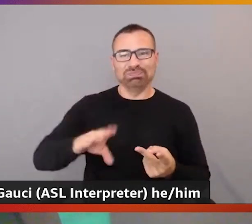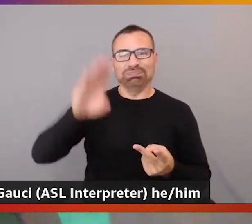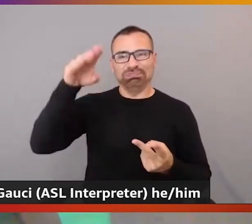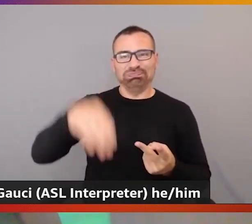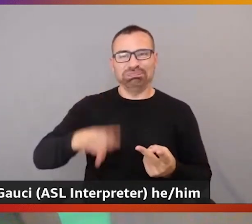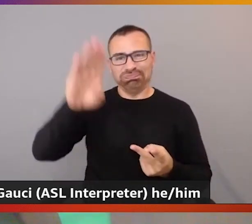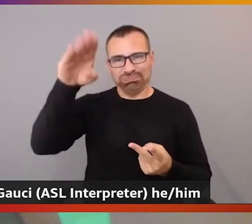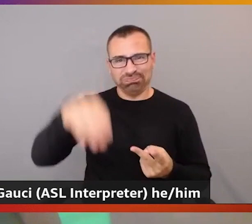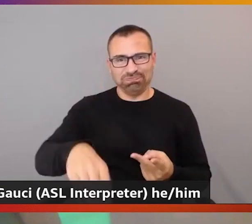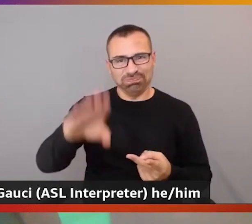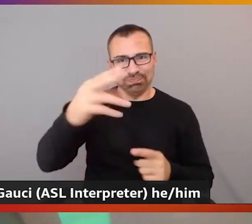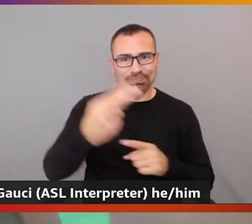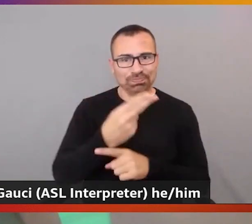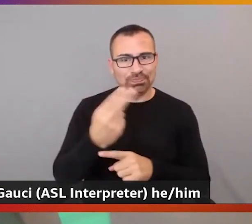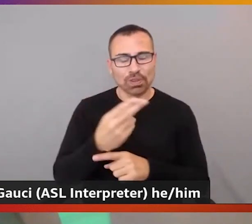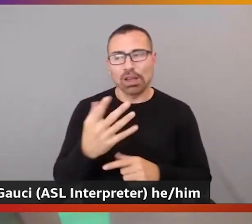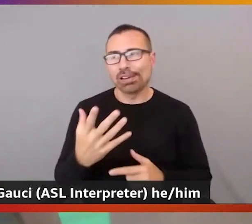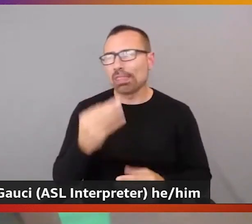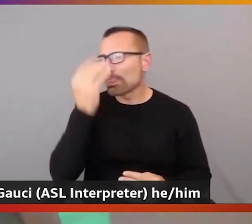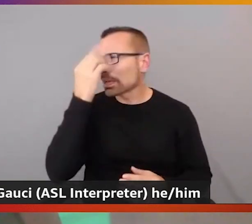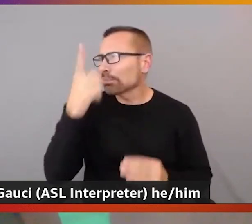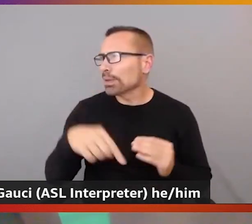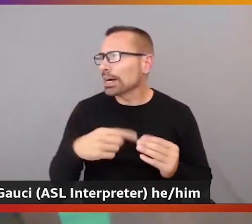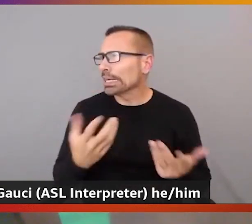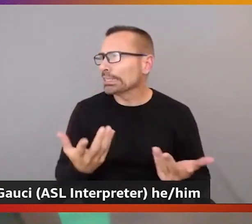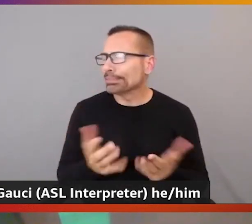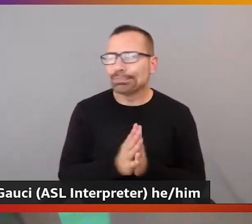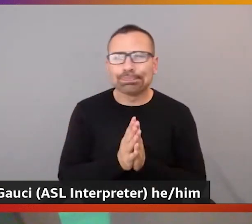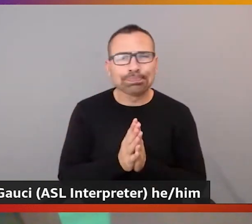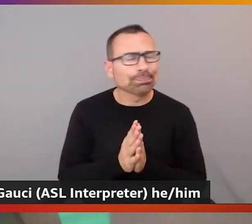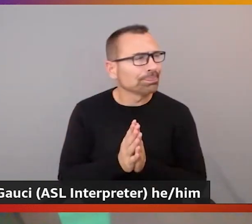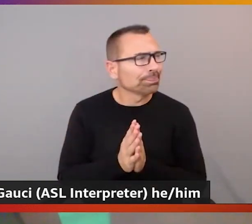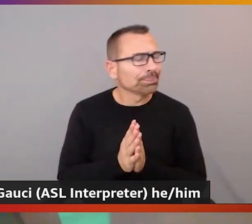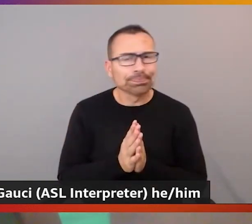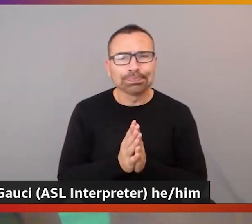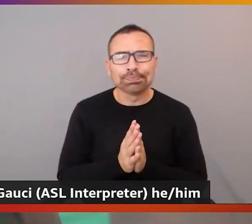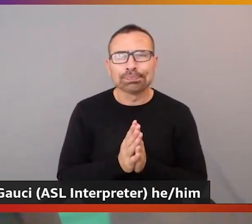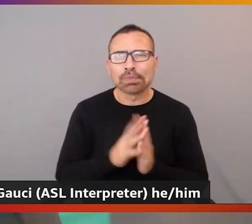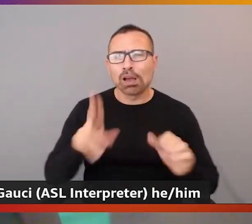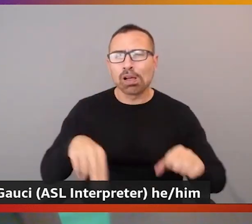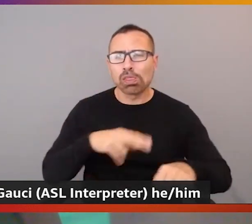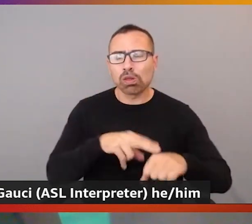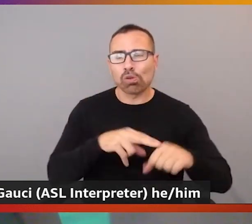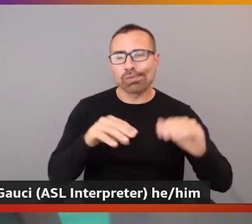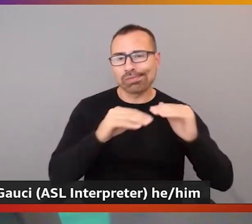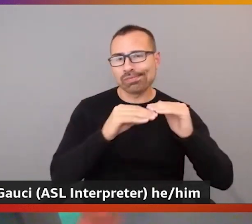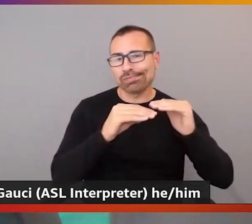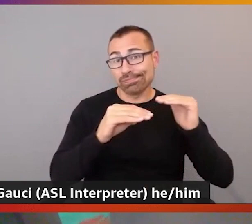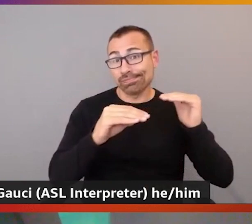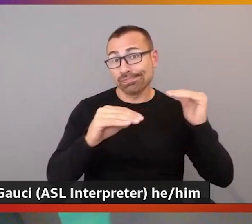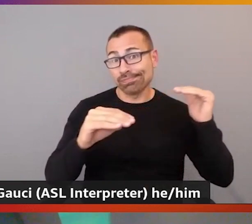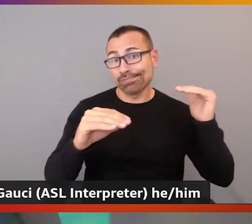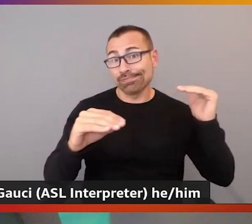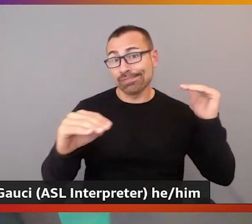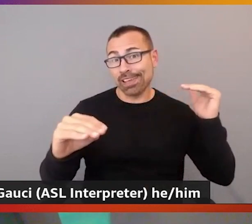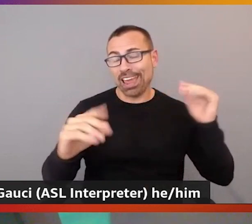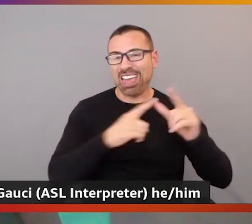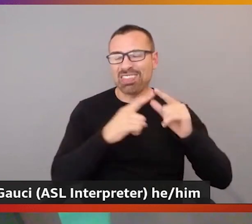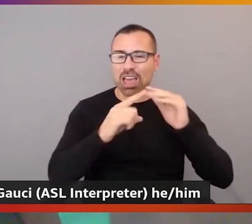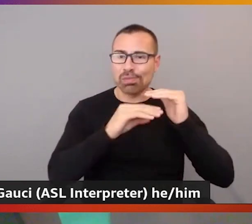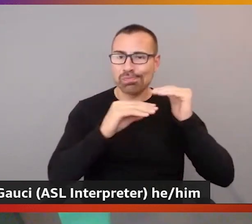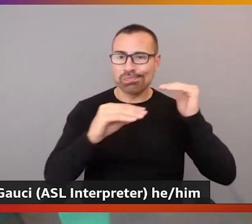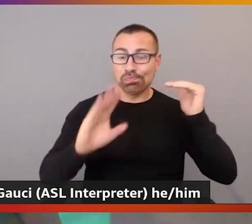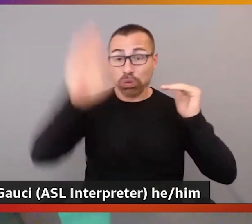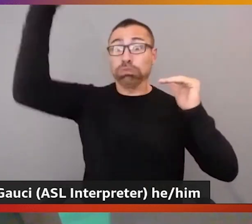right? Think about the normal state being low steady state, and then you might get like a big spike that you